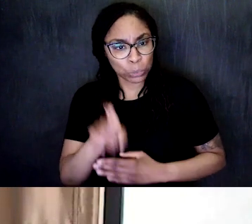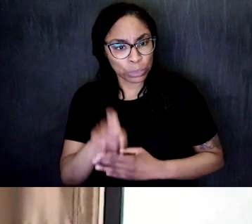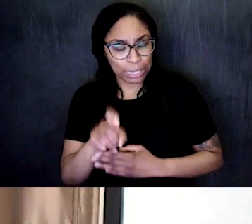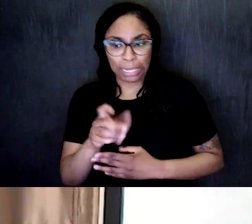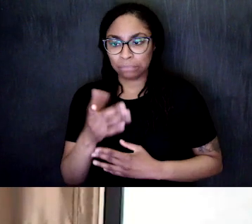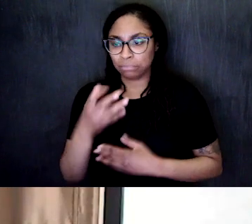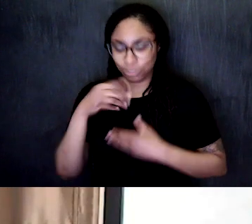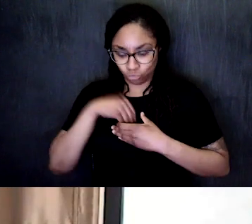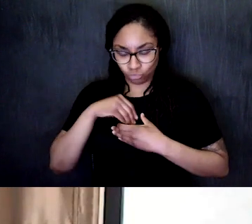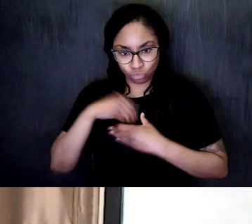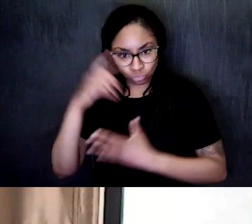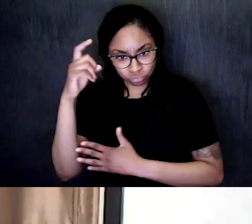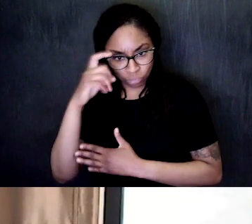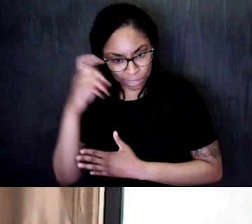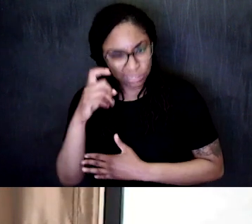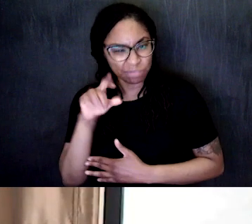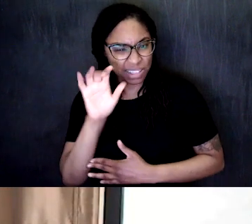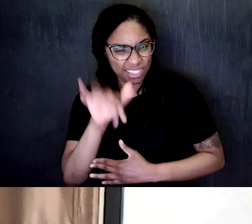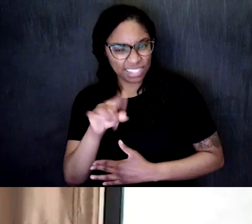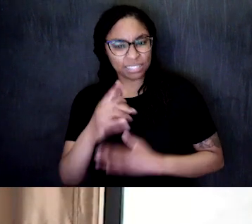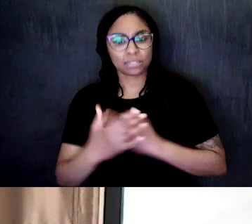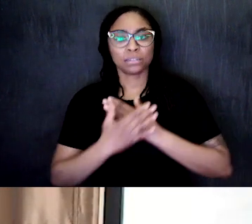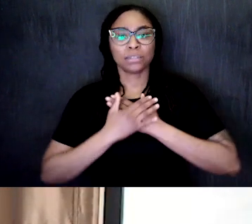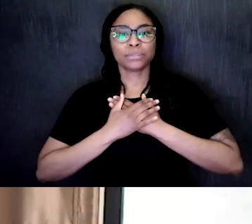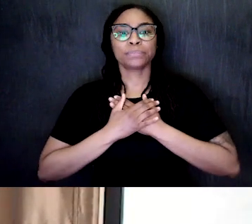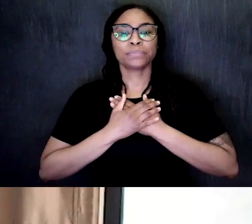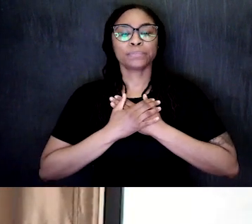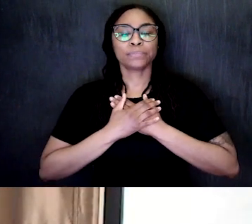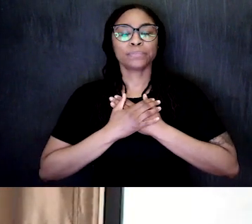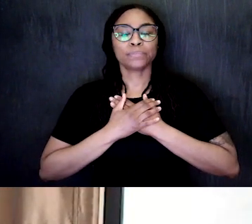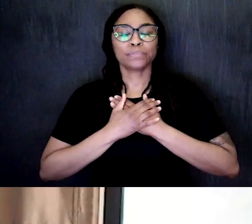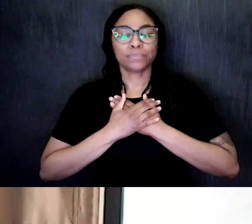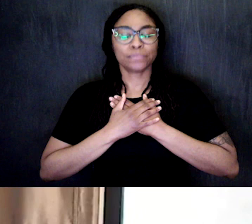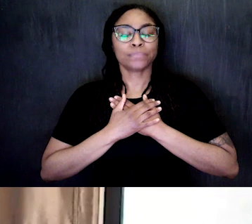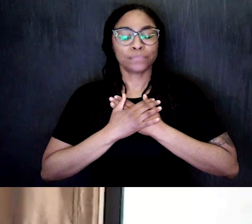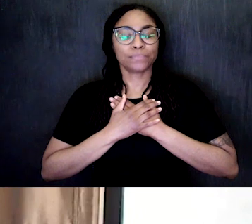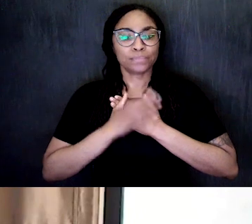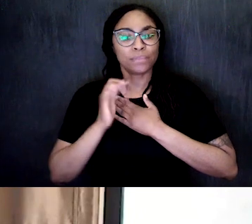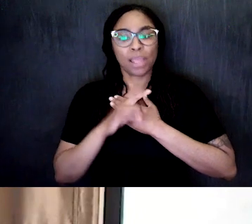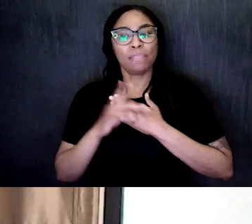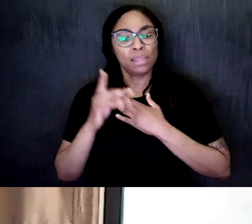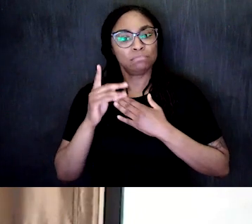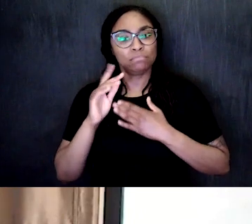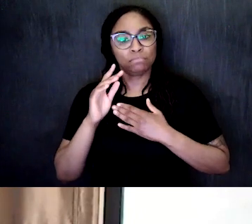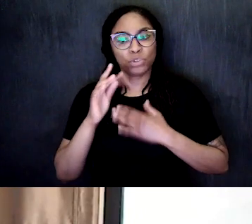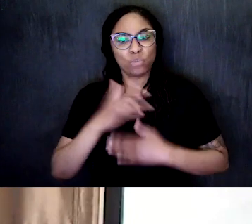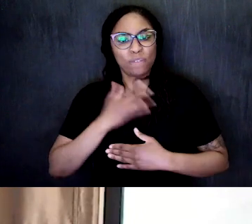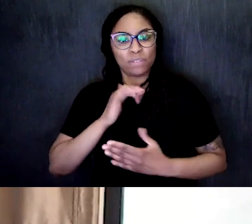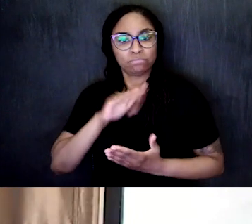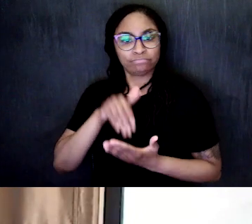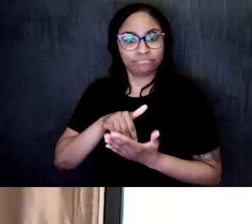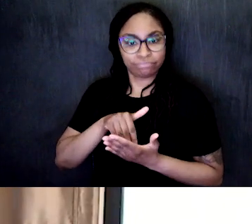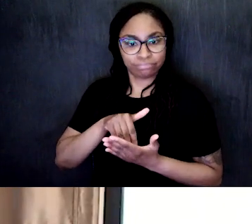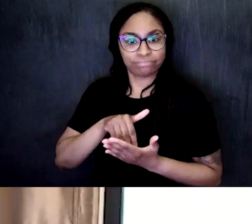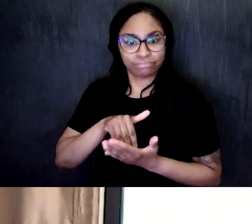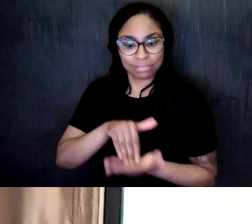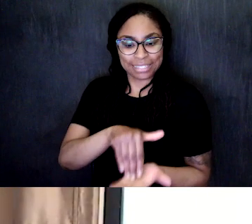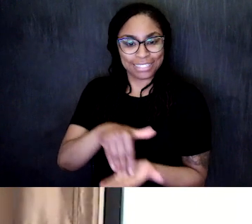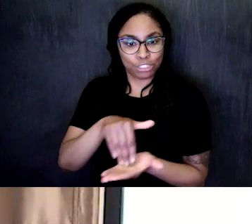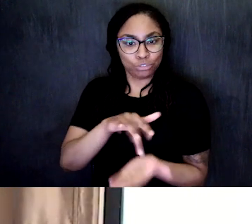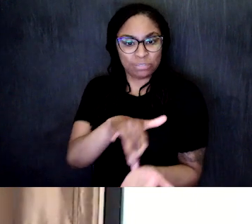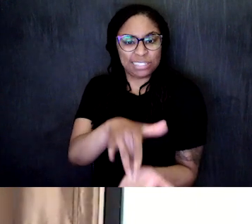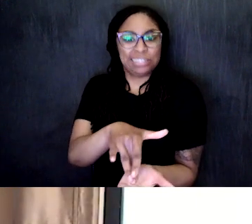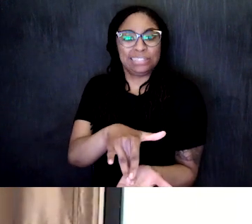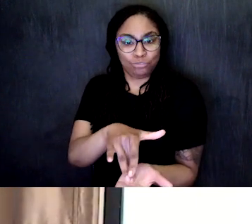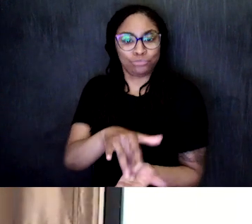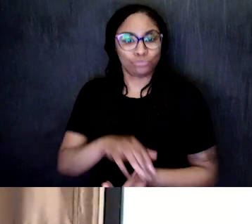direction, inner wisdom, you can come back to this lovely gesture to find your way back home. Get the